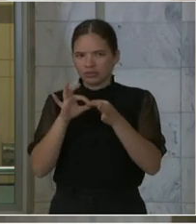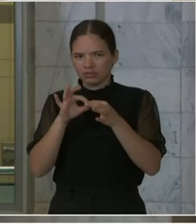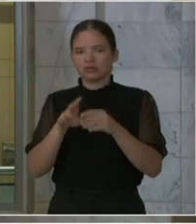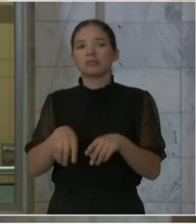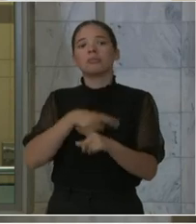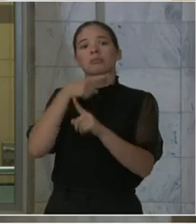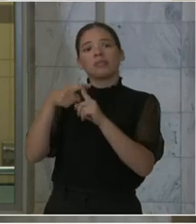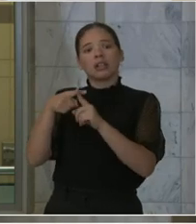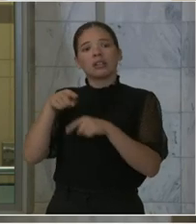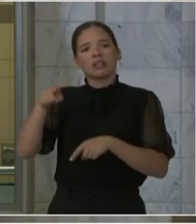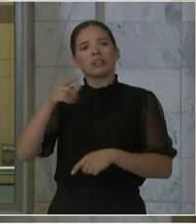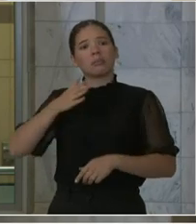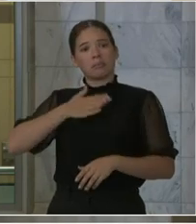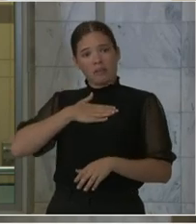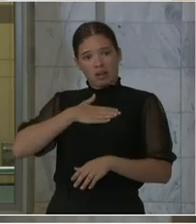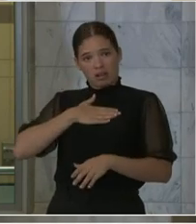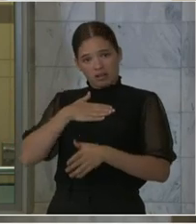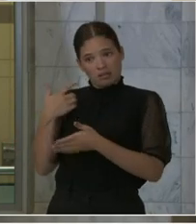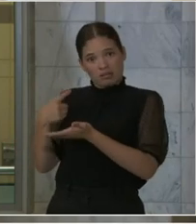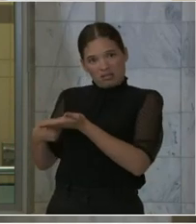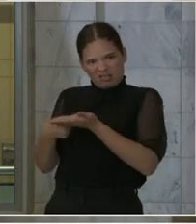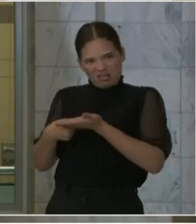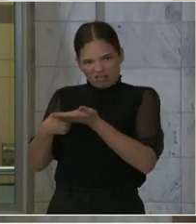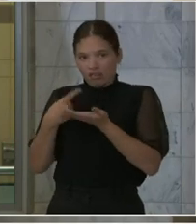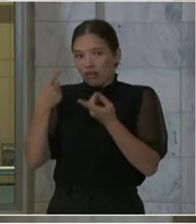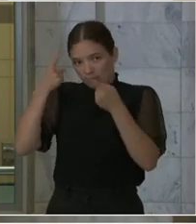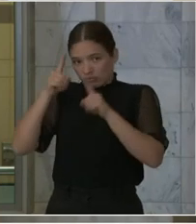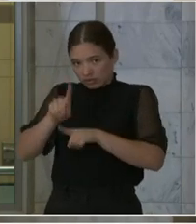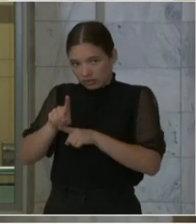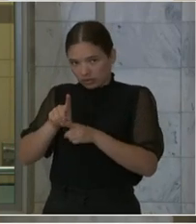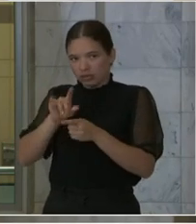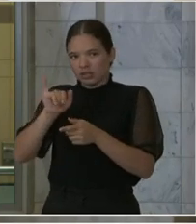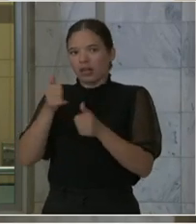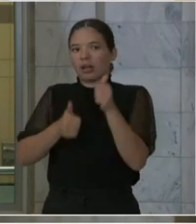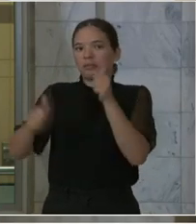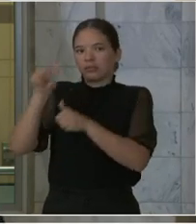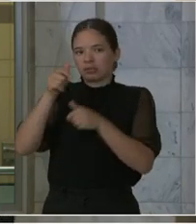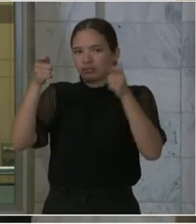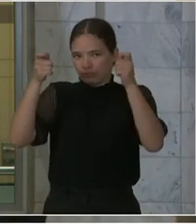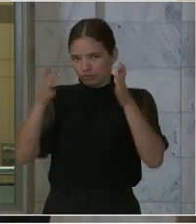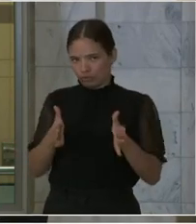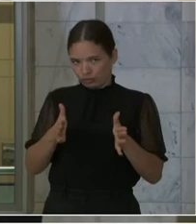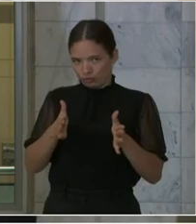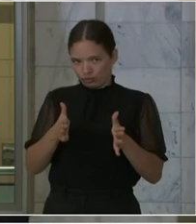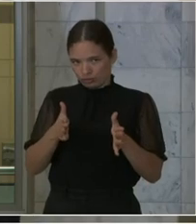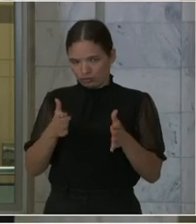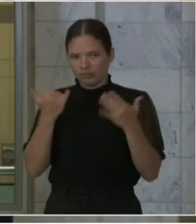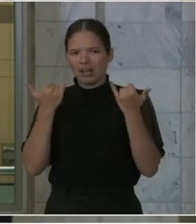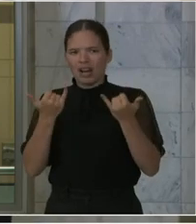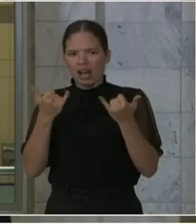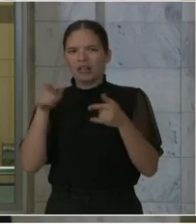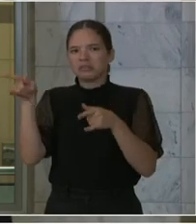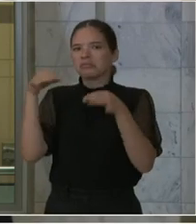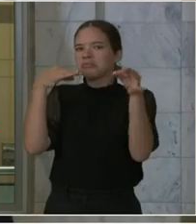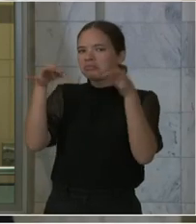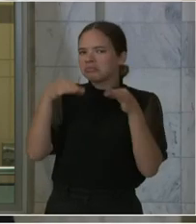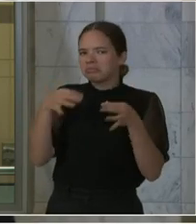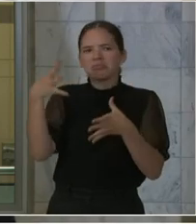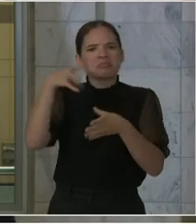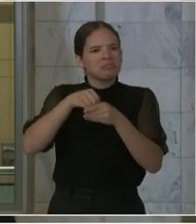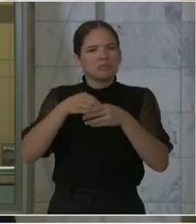our school administrators. So let me just tell you briefly what it includes. This new agreement includes